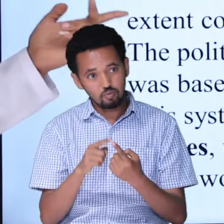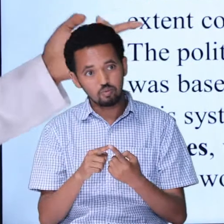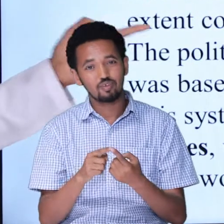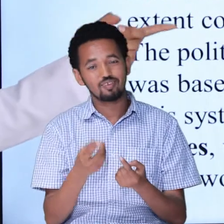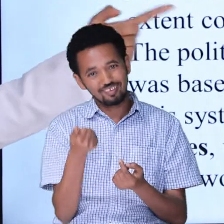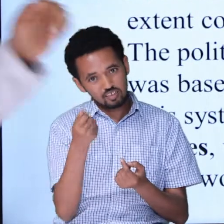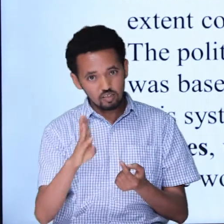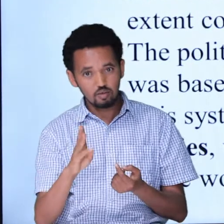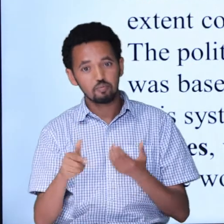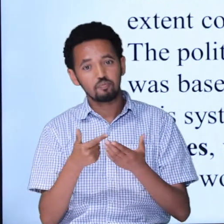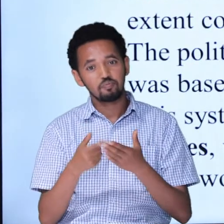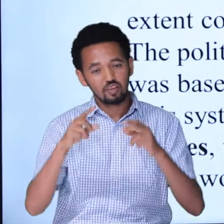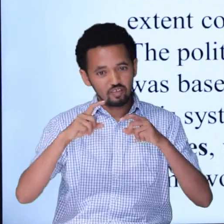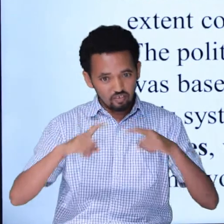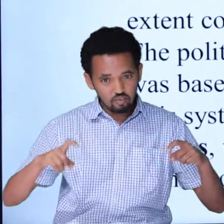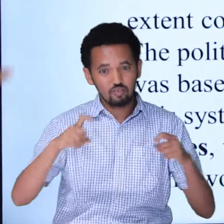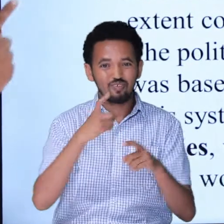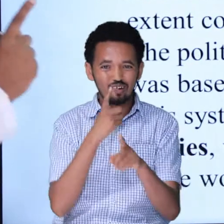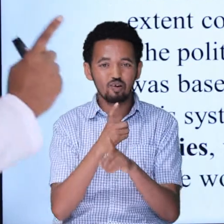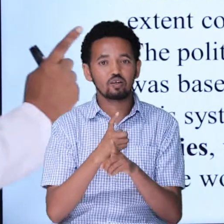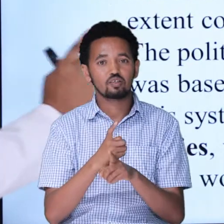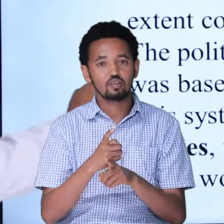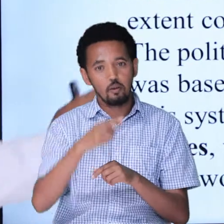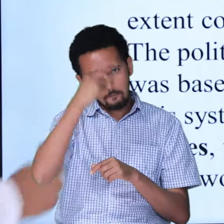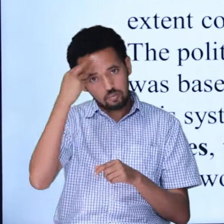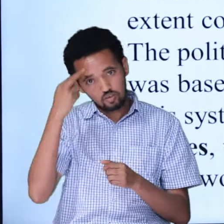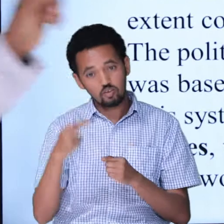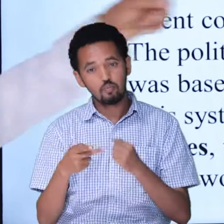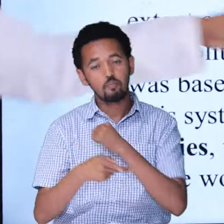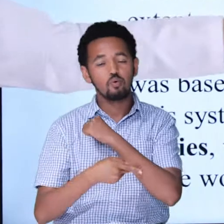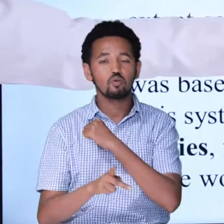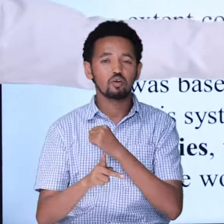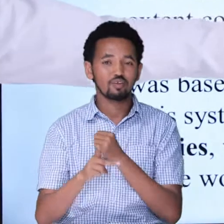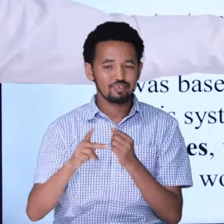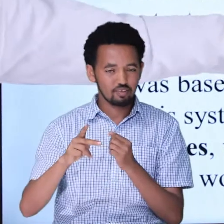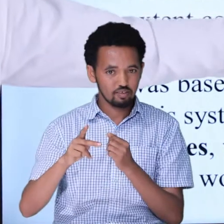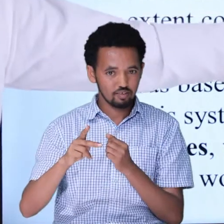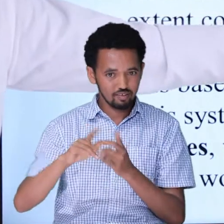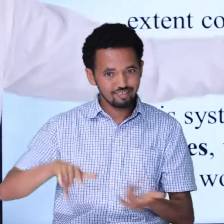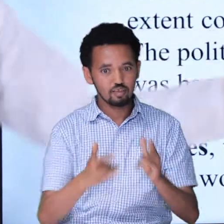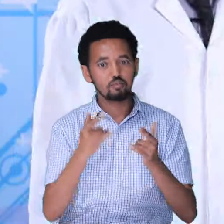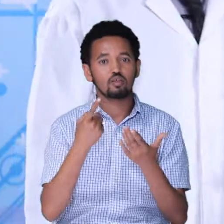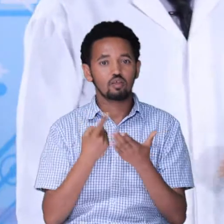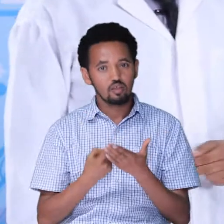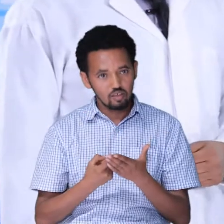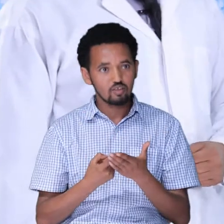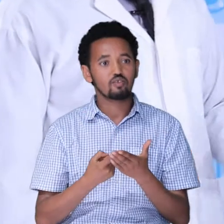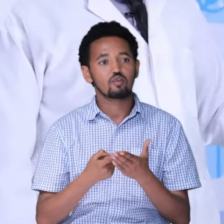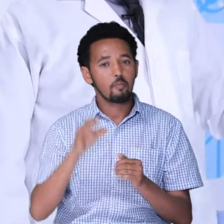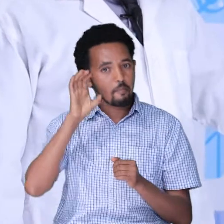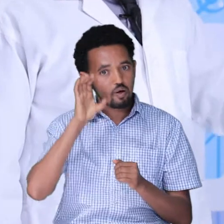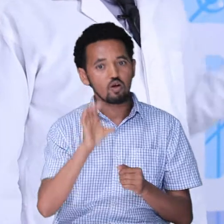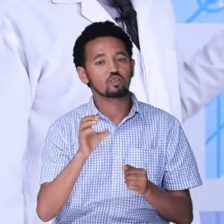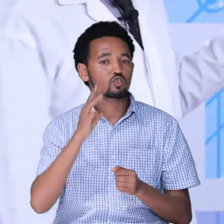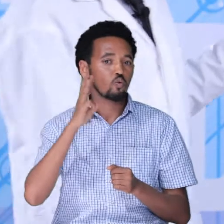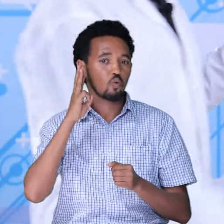some extent of correct, because the political system that was left behind by colonial powers